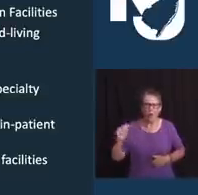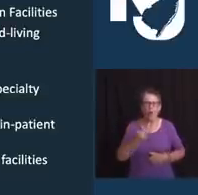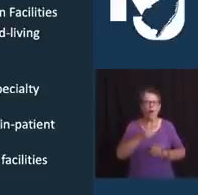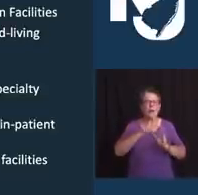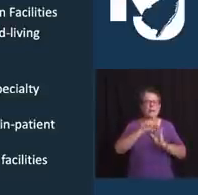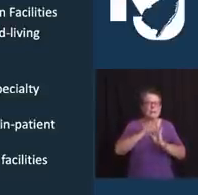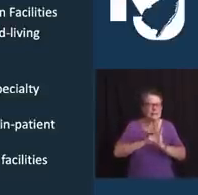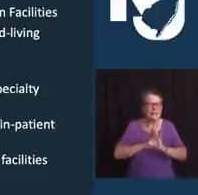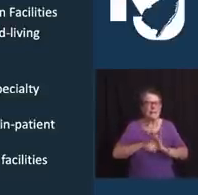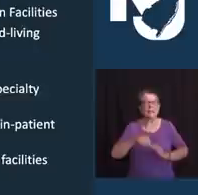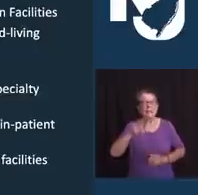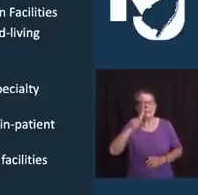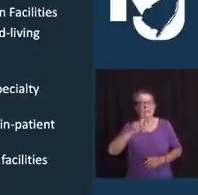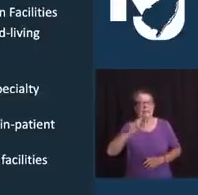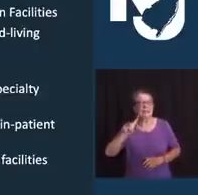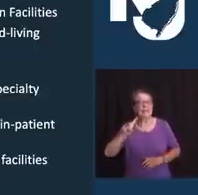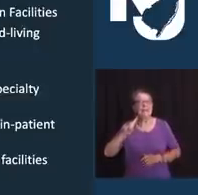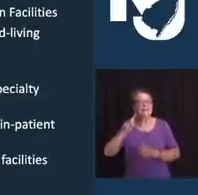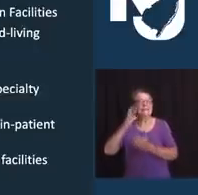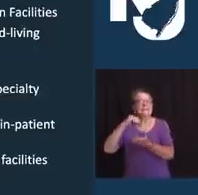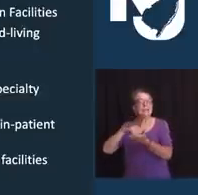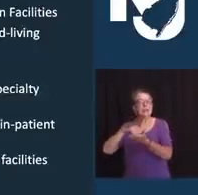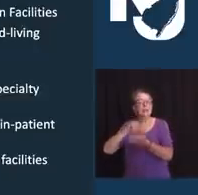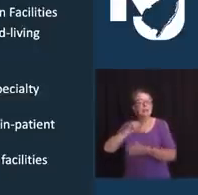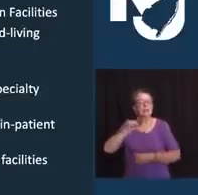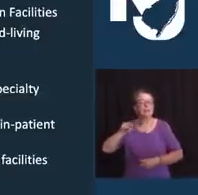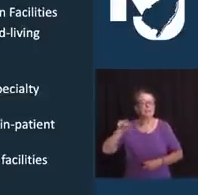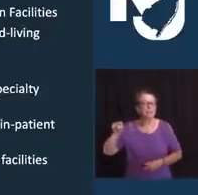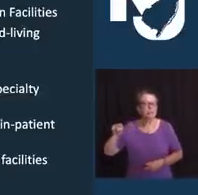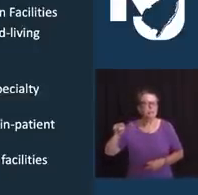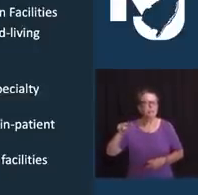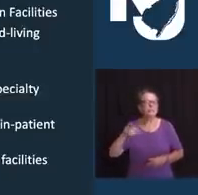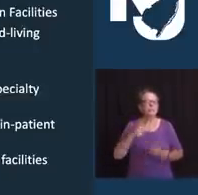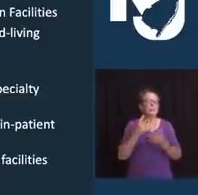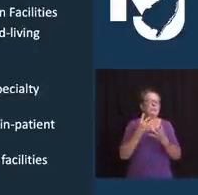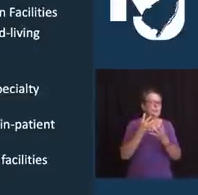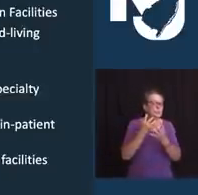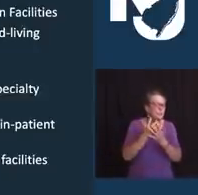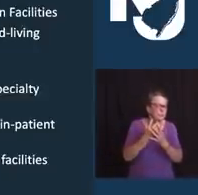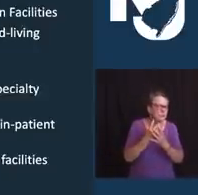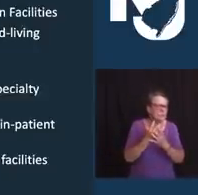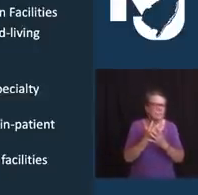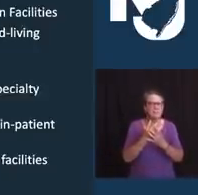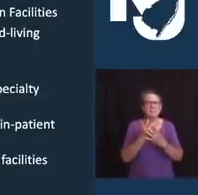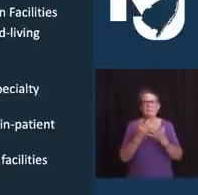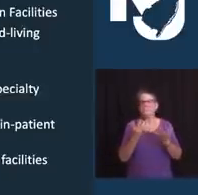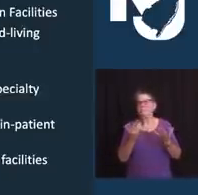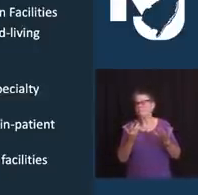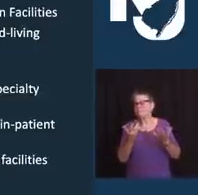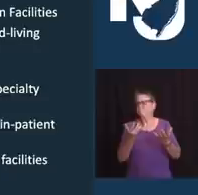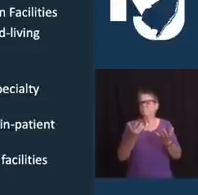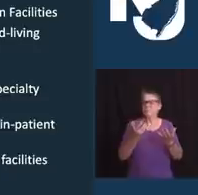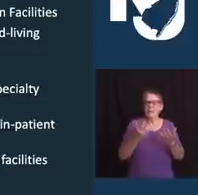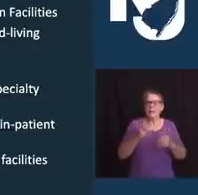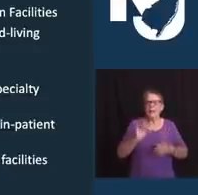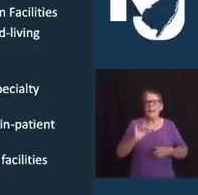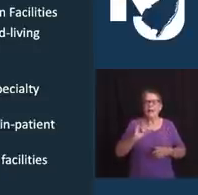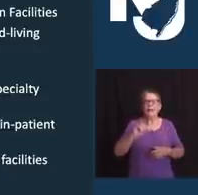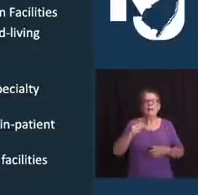centers, state correctional and juvenile justice facilities and county-run correctional